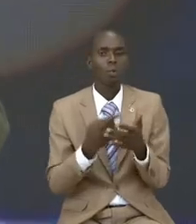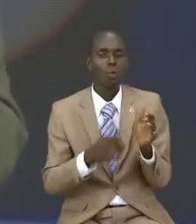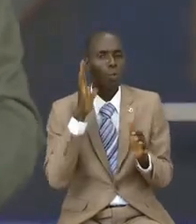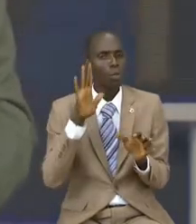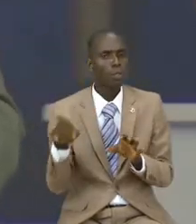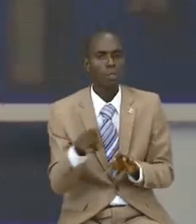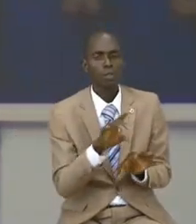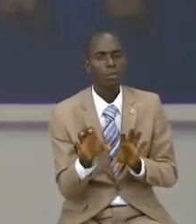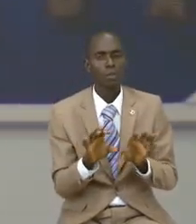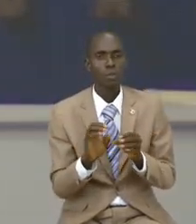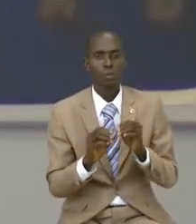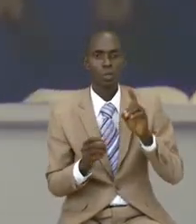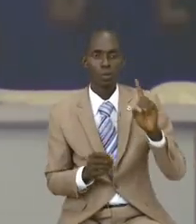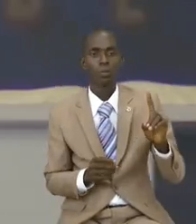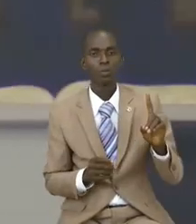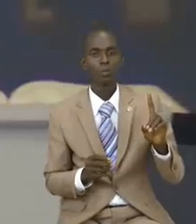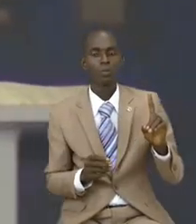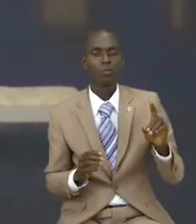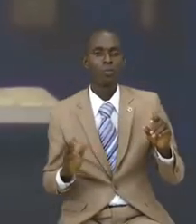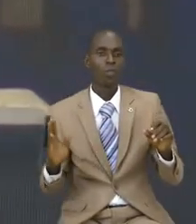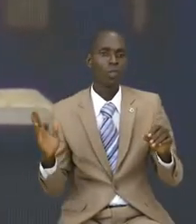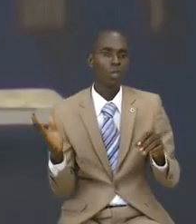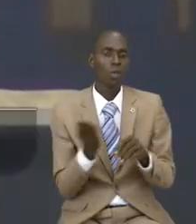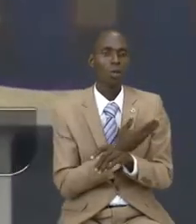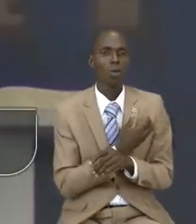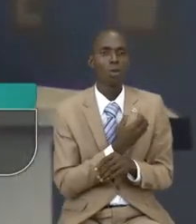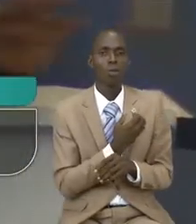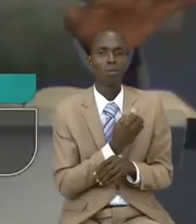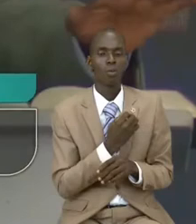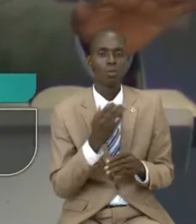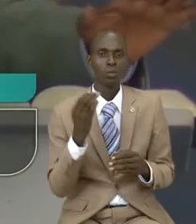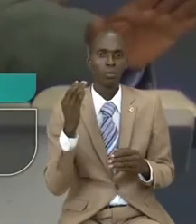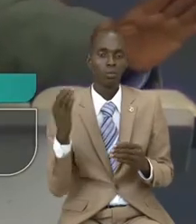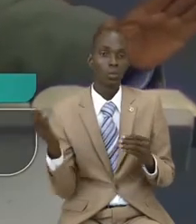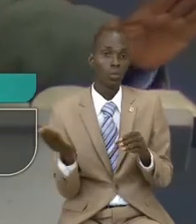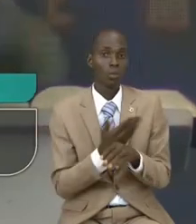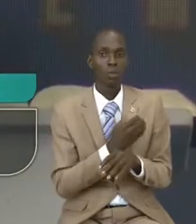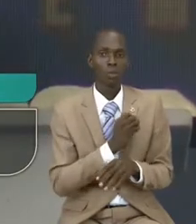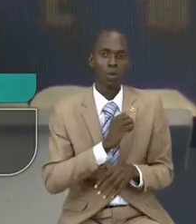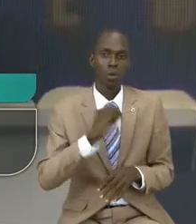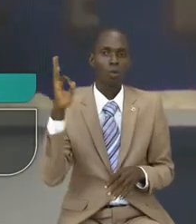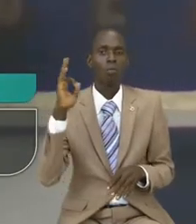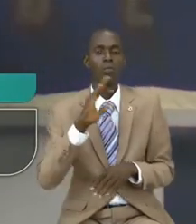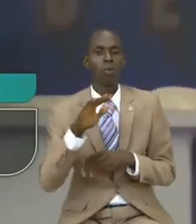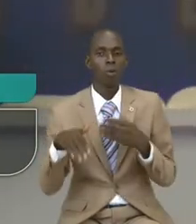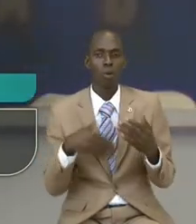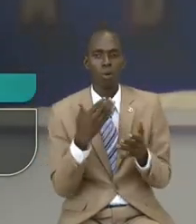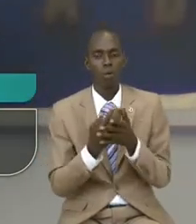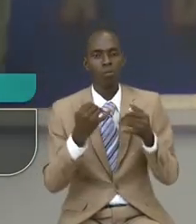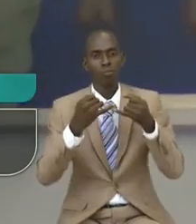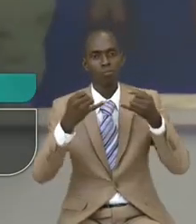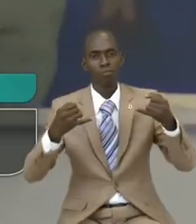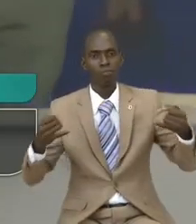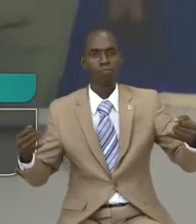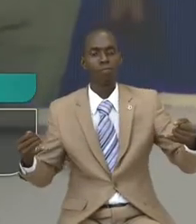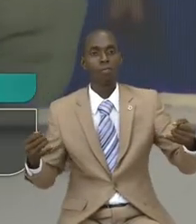one, cut off all cords. The cord that